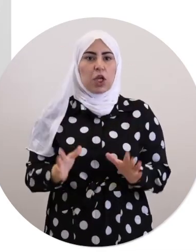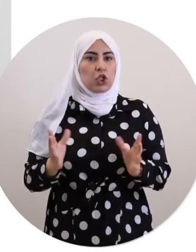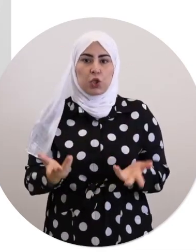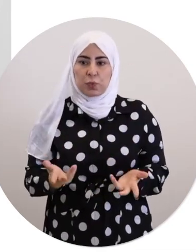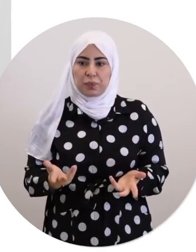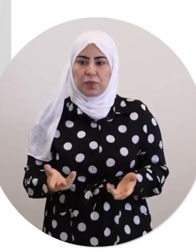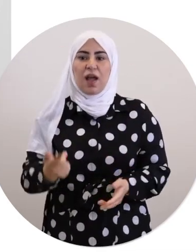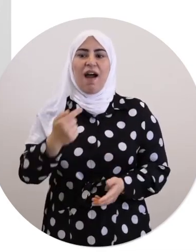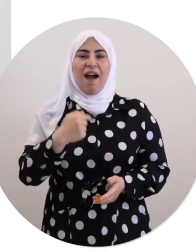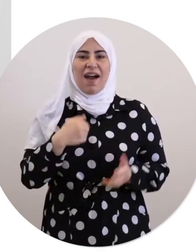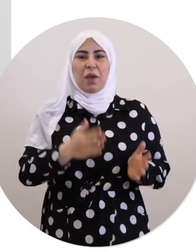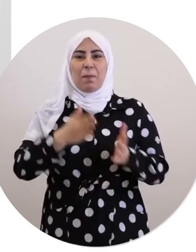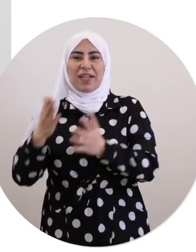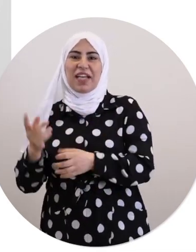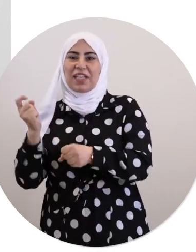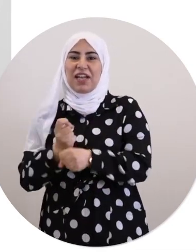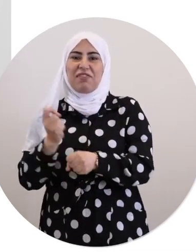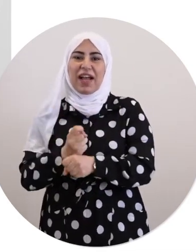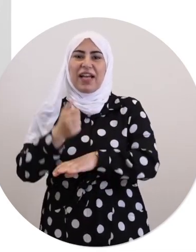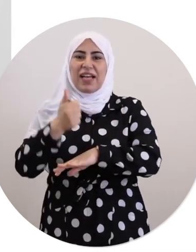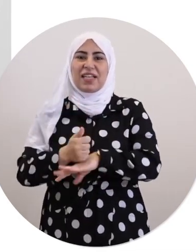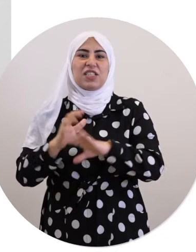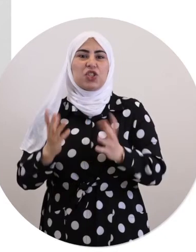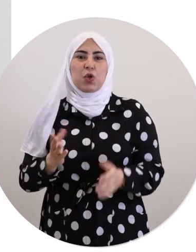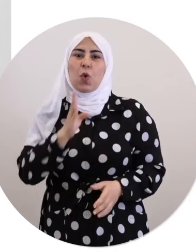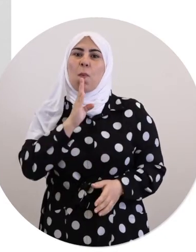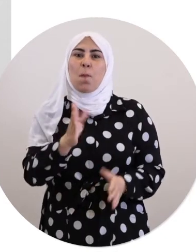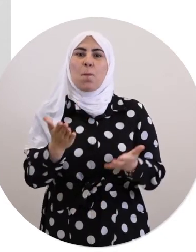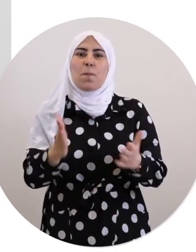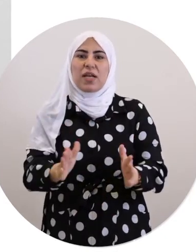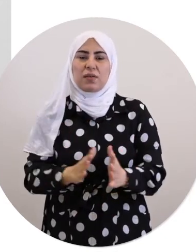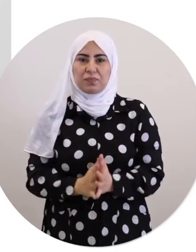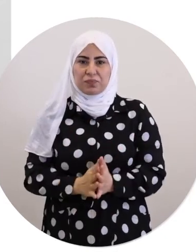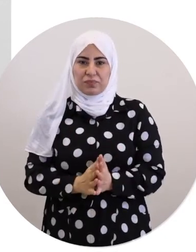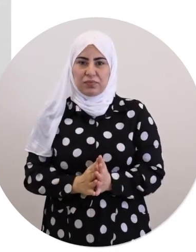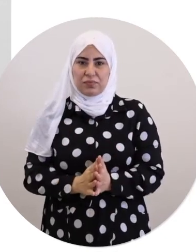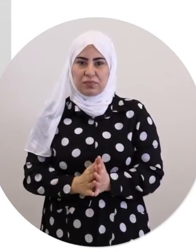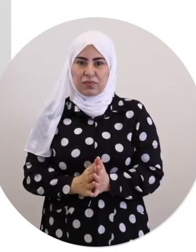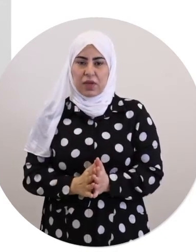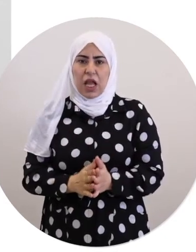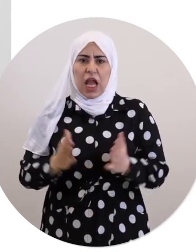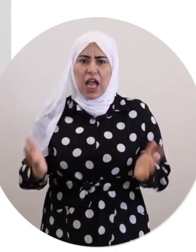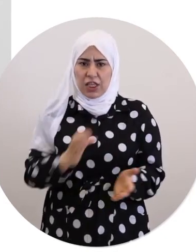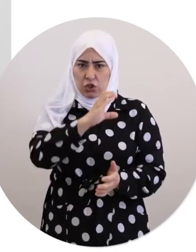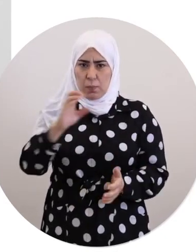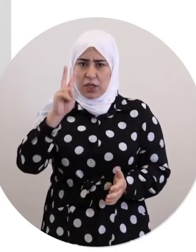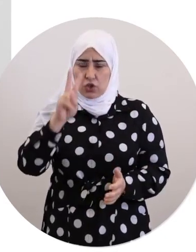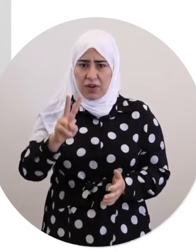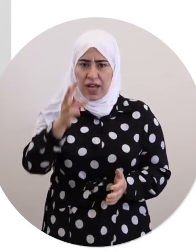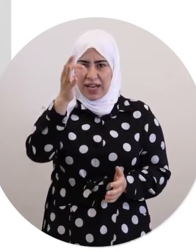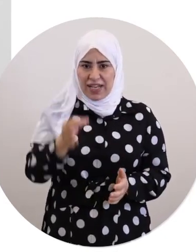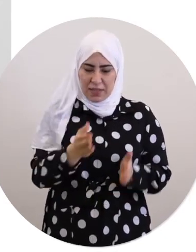been so astounded. Now, don't be scared. Try to think and break down the sentence. For example, here the verb is